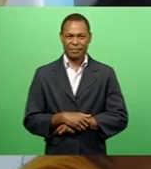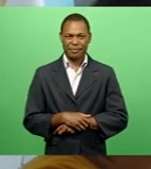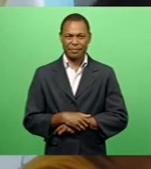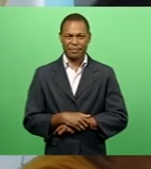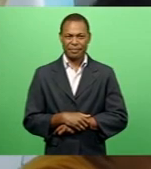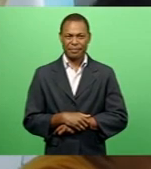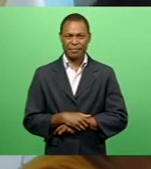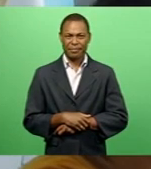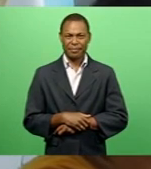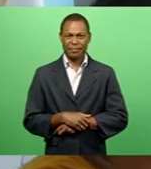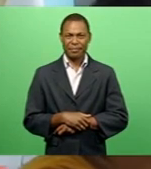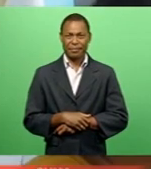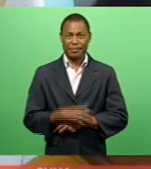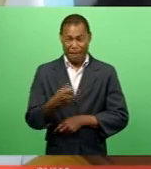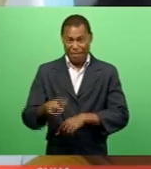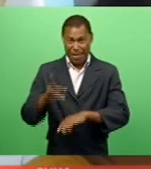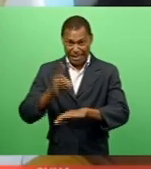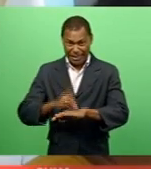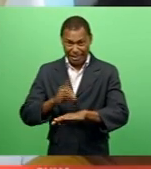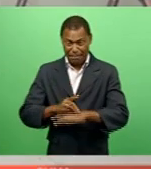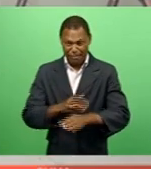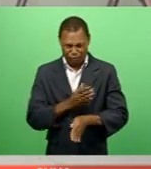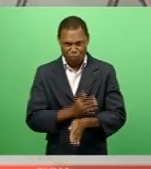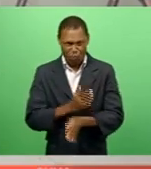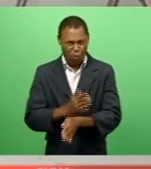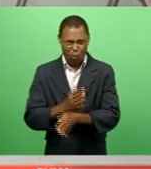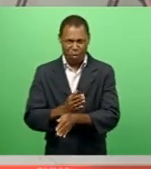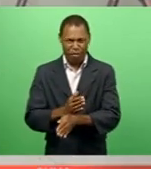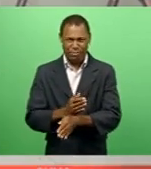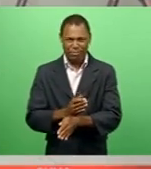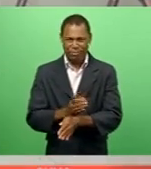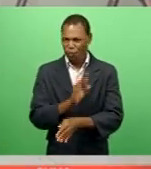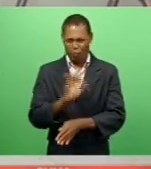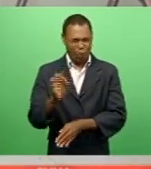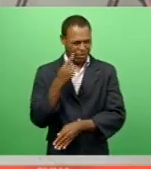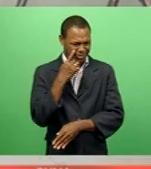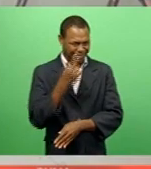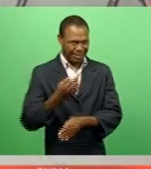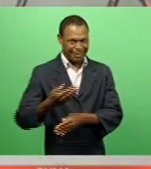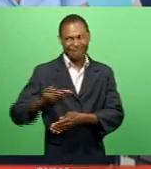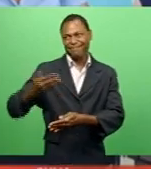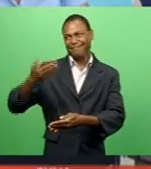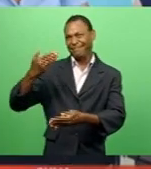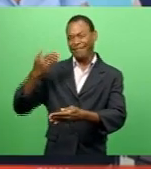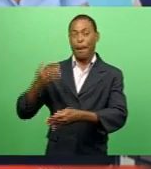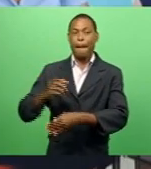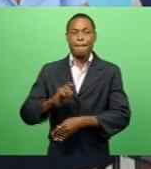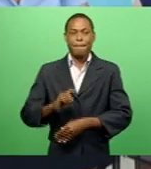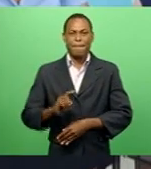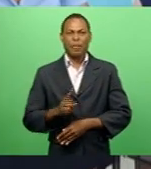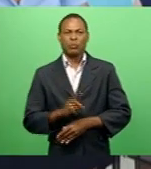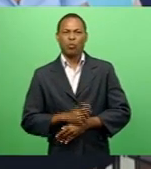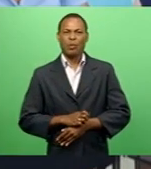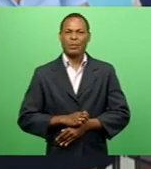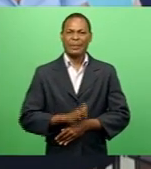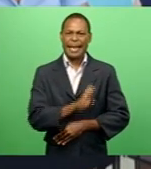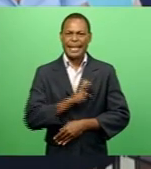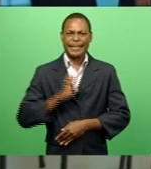Valuable work done by the disabled has gone unnoticed over the years, but many are executives who make important